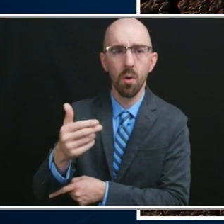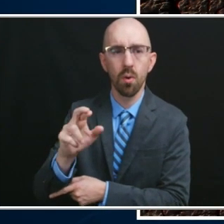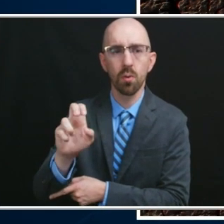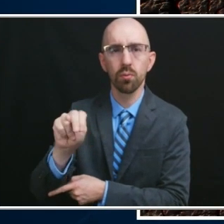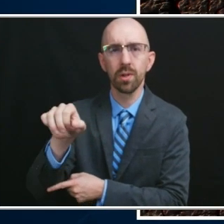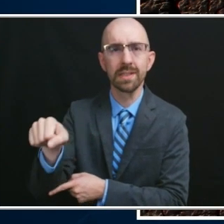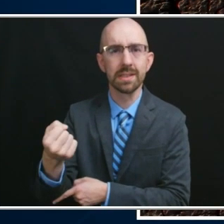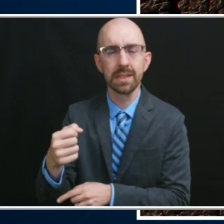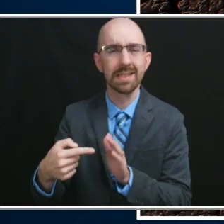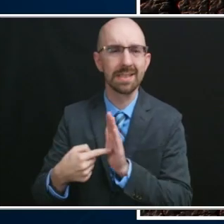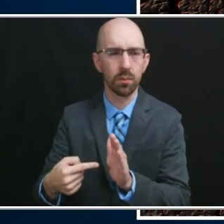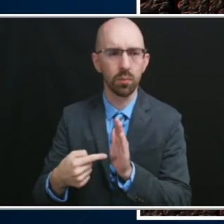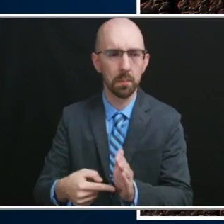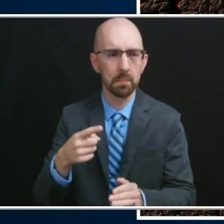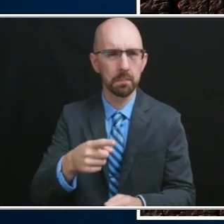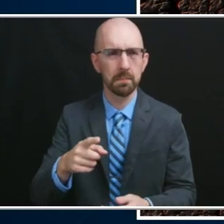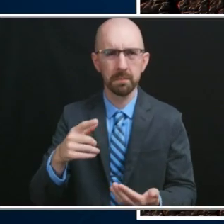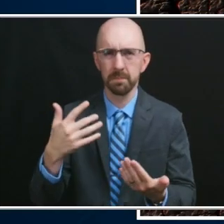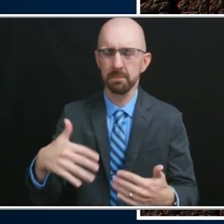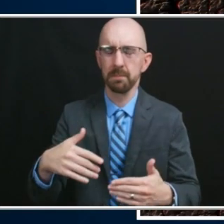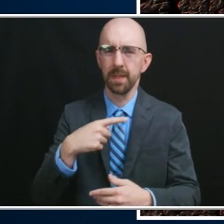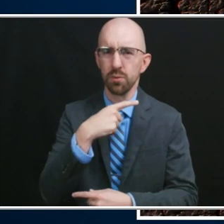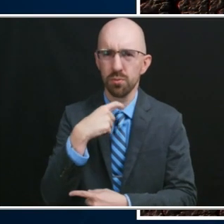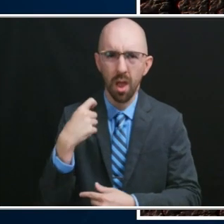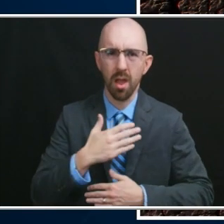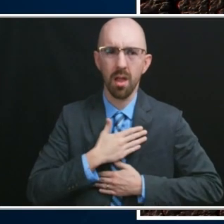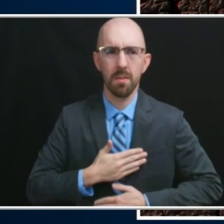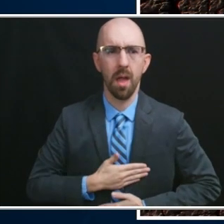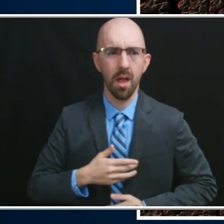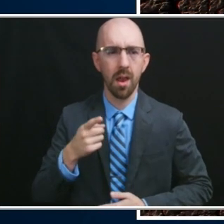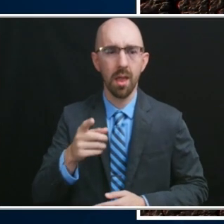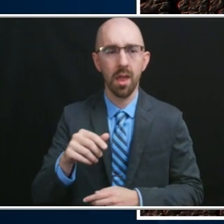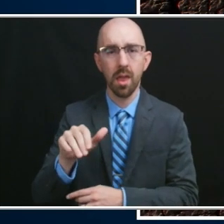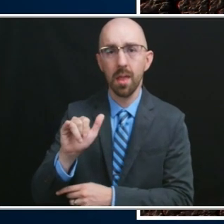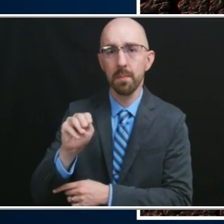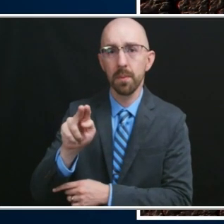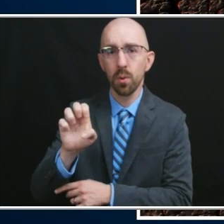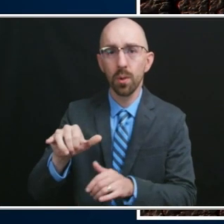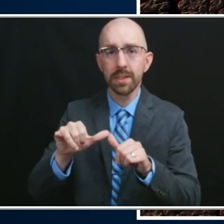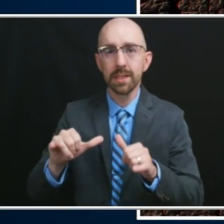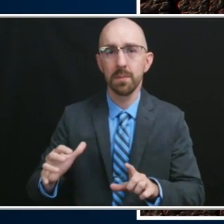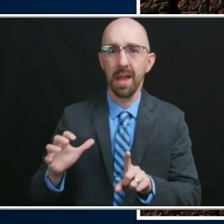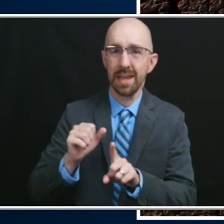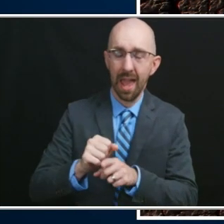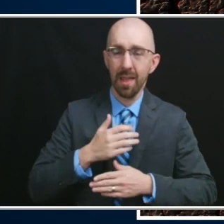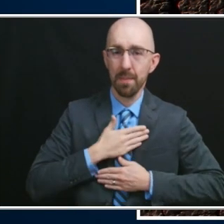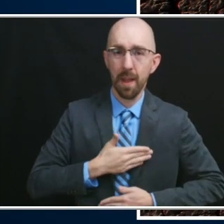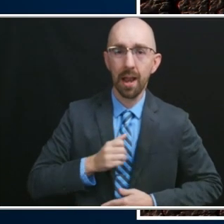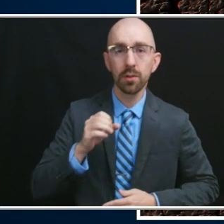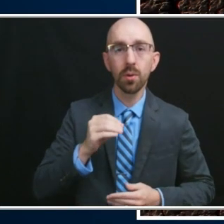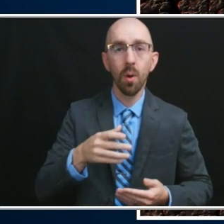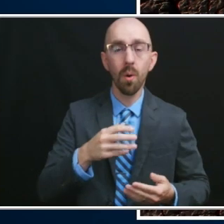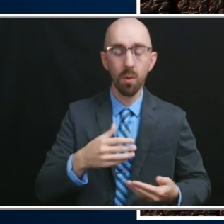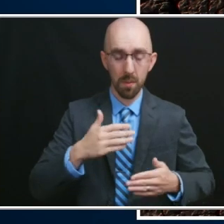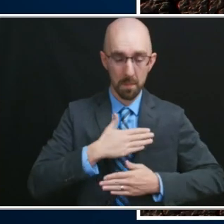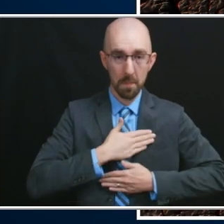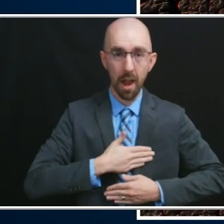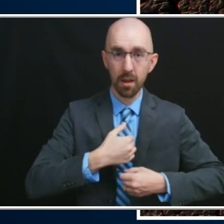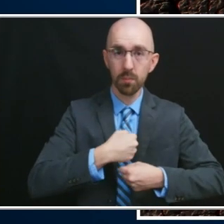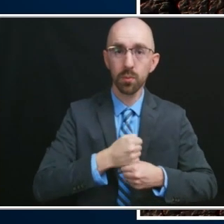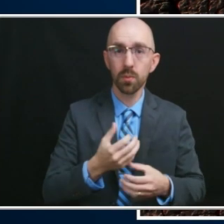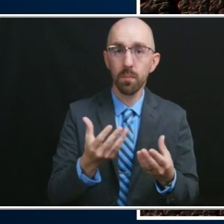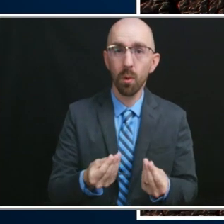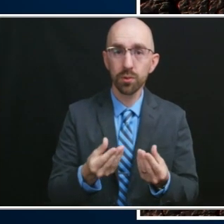by extreme dryness. The immune system attacks the body's own moisture-producing glands, leaving people with painfully dry